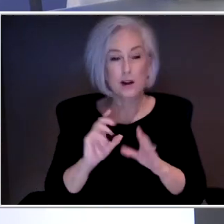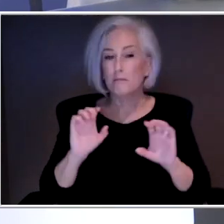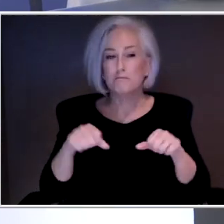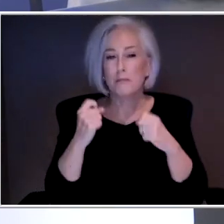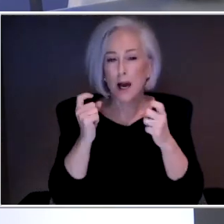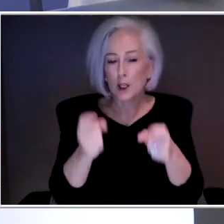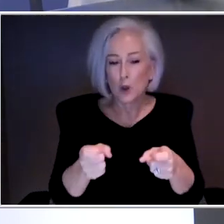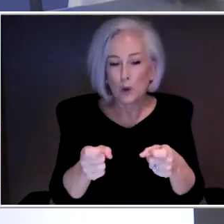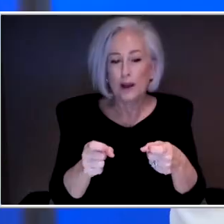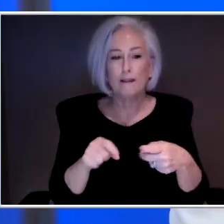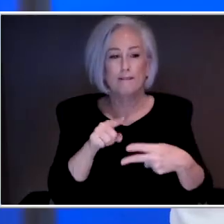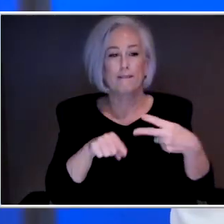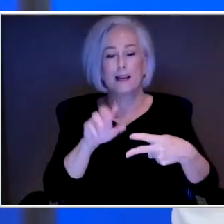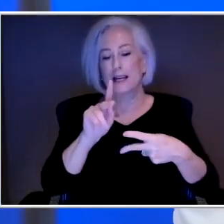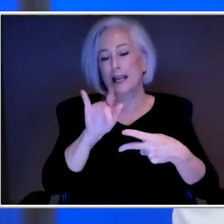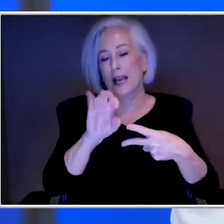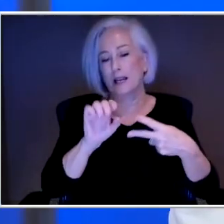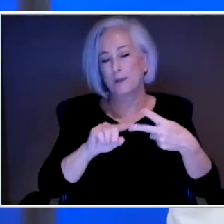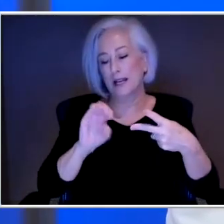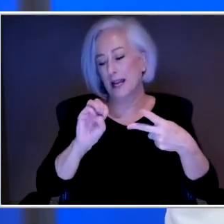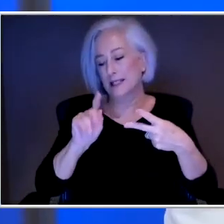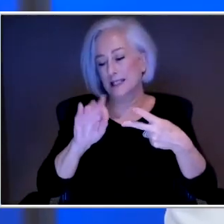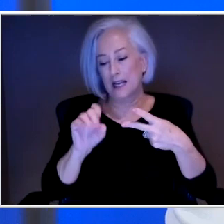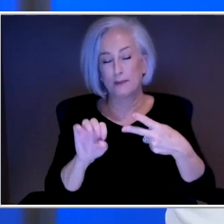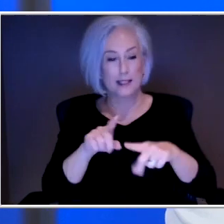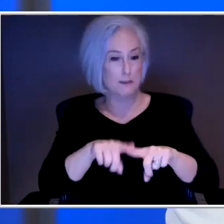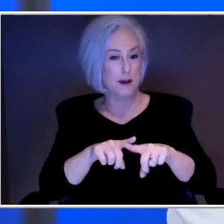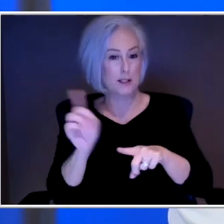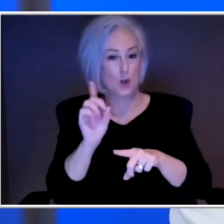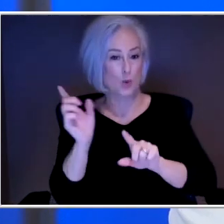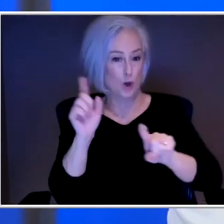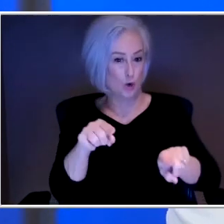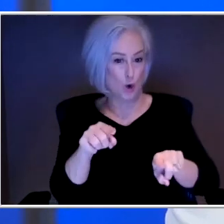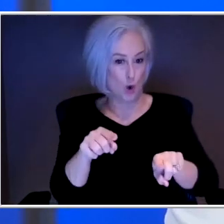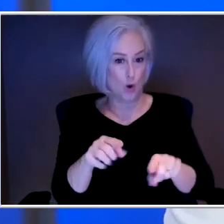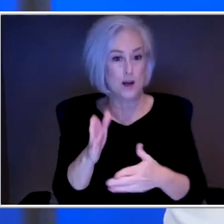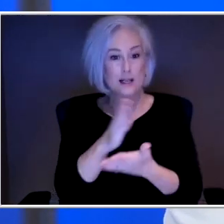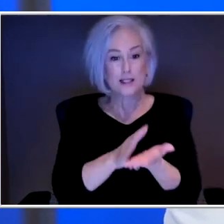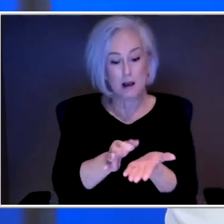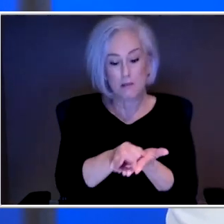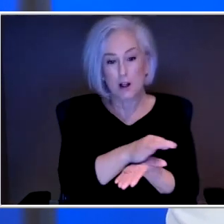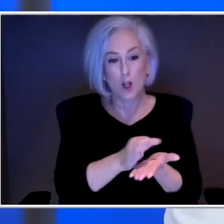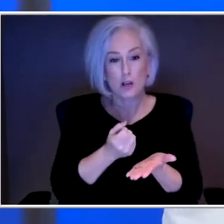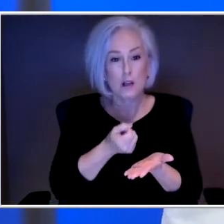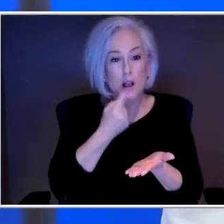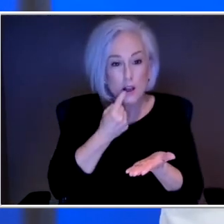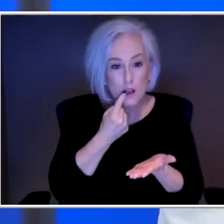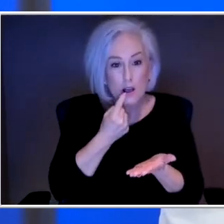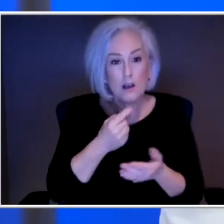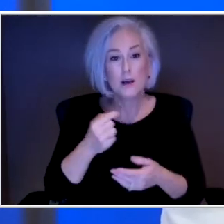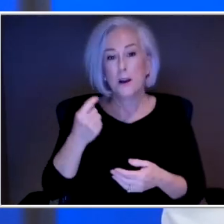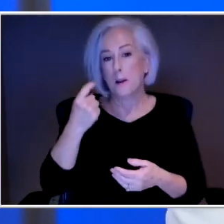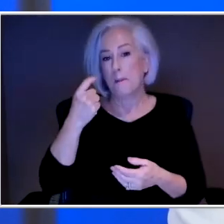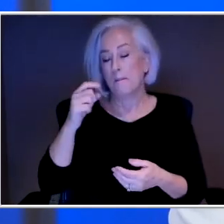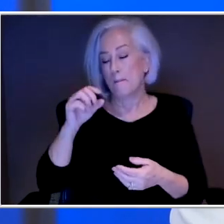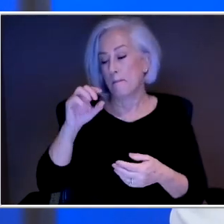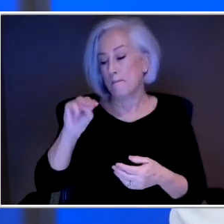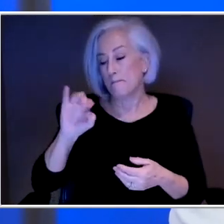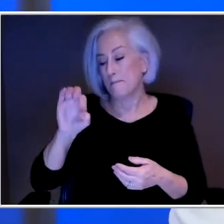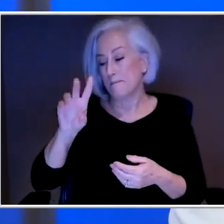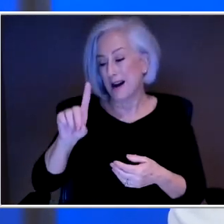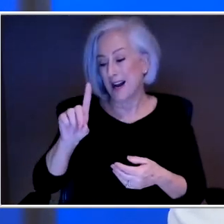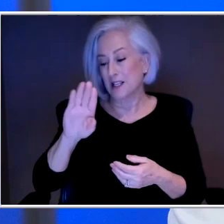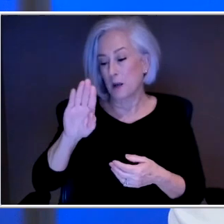ketamine depends on where you go in the country. So some places use oral lozenges. There's a company called Mind Bloom that does that at home for